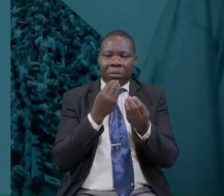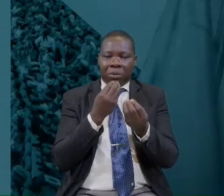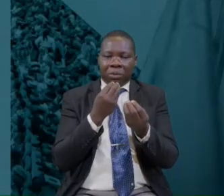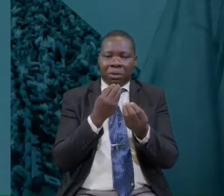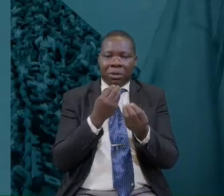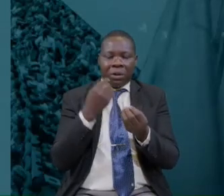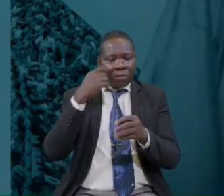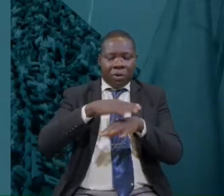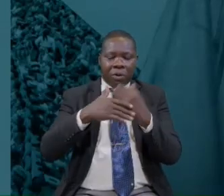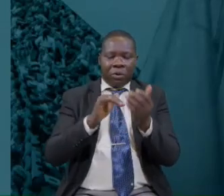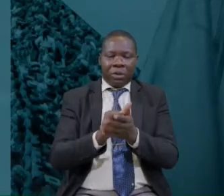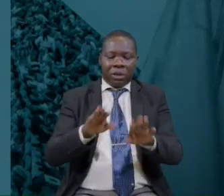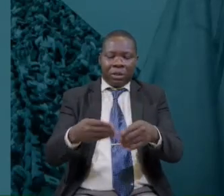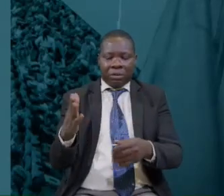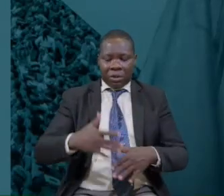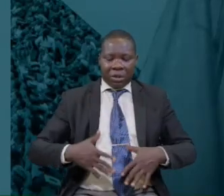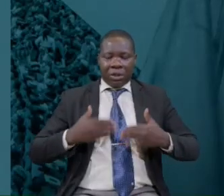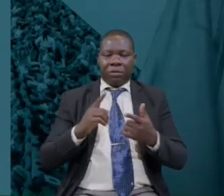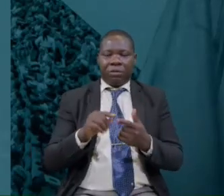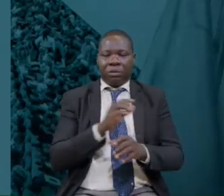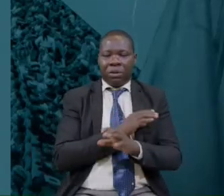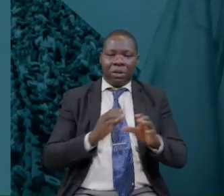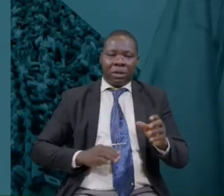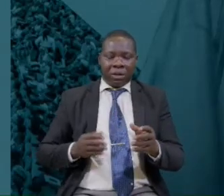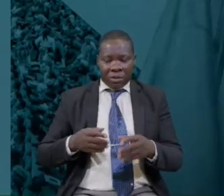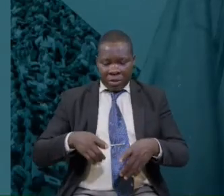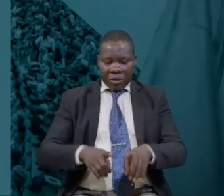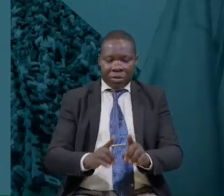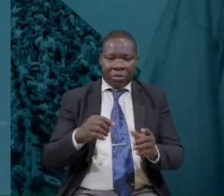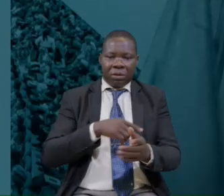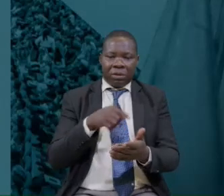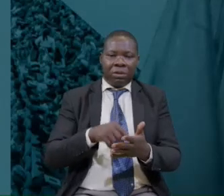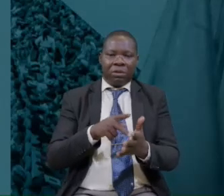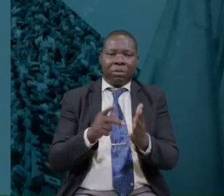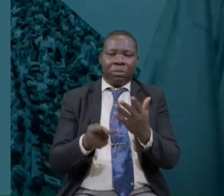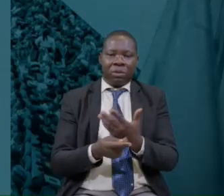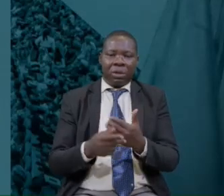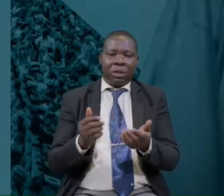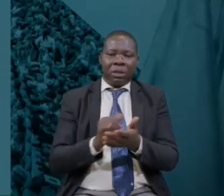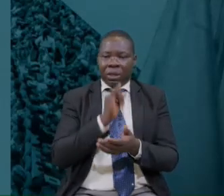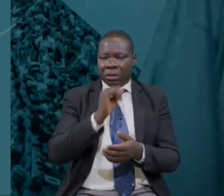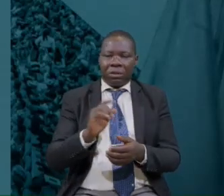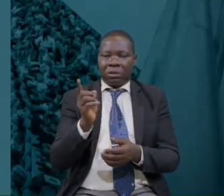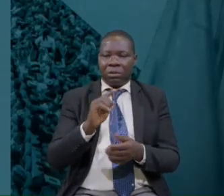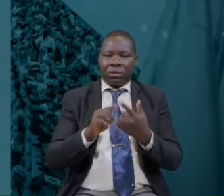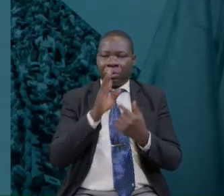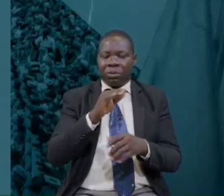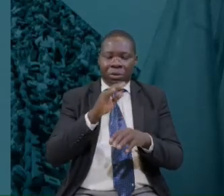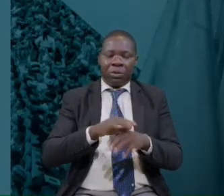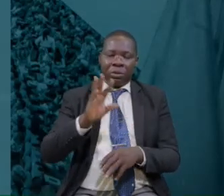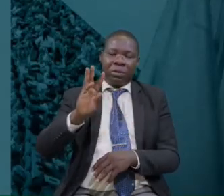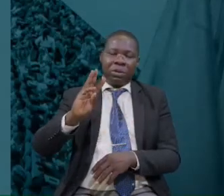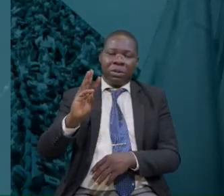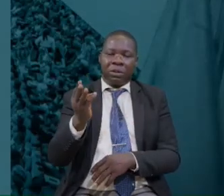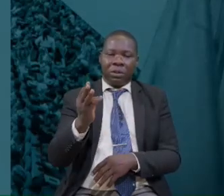to Christ during this crusade. That is going to be on 6th